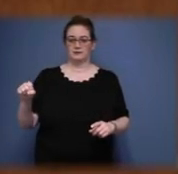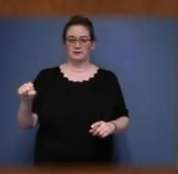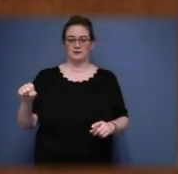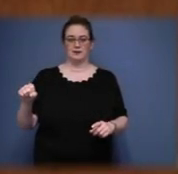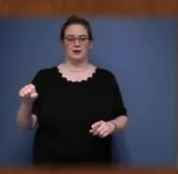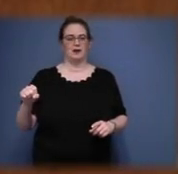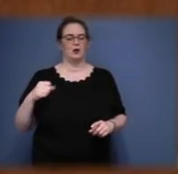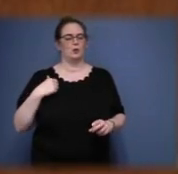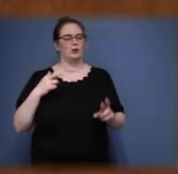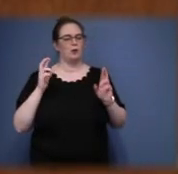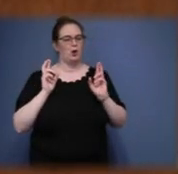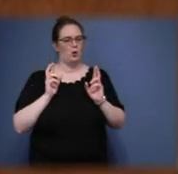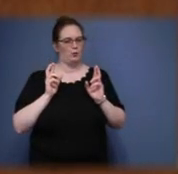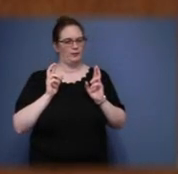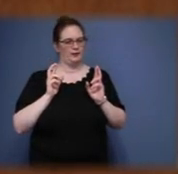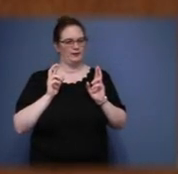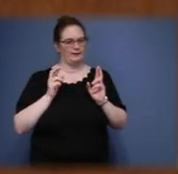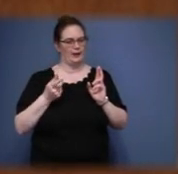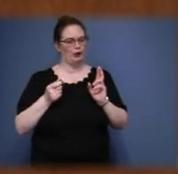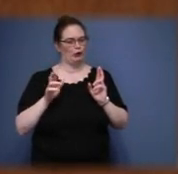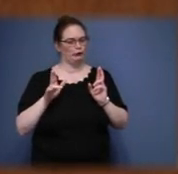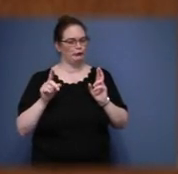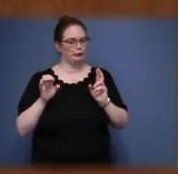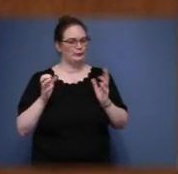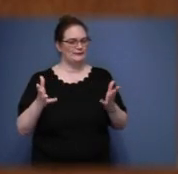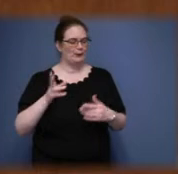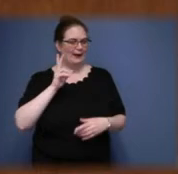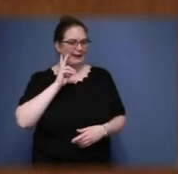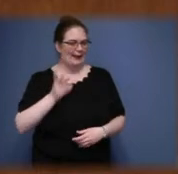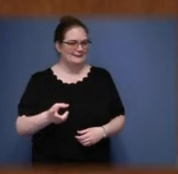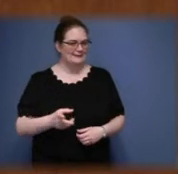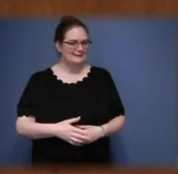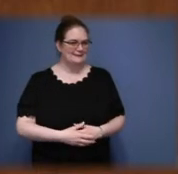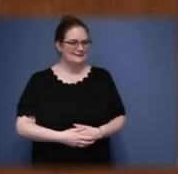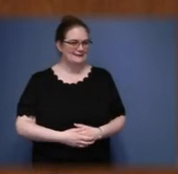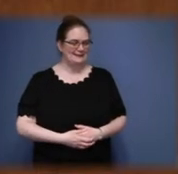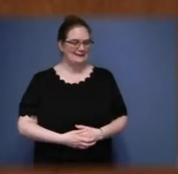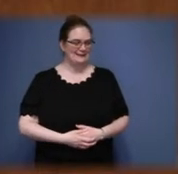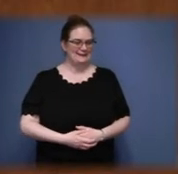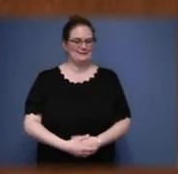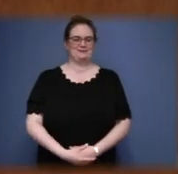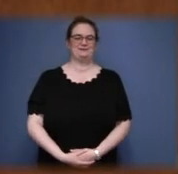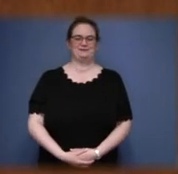And we were hoping that Gertrude was here, but I couldn't say. Yes.